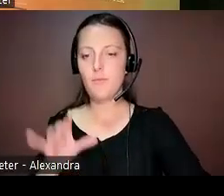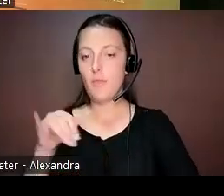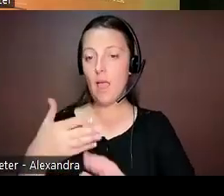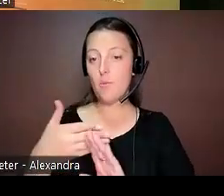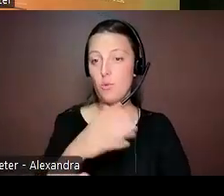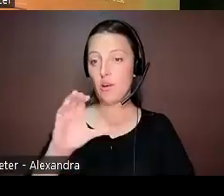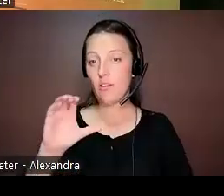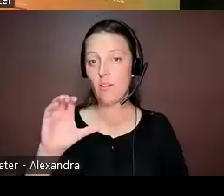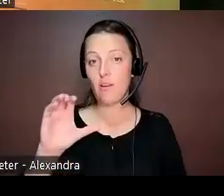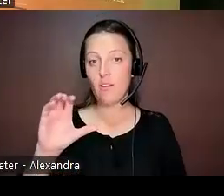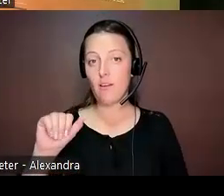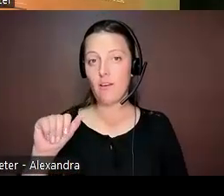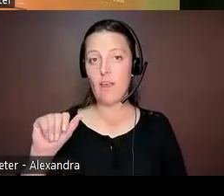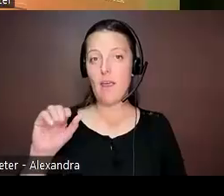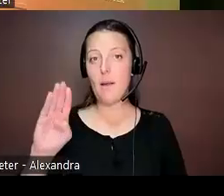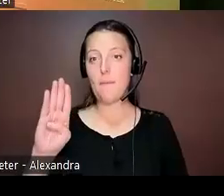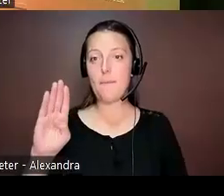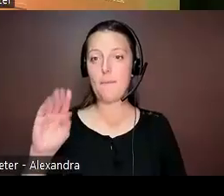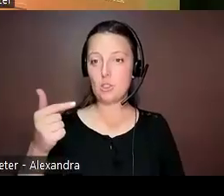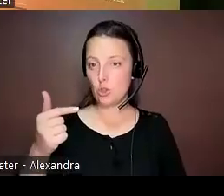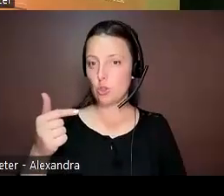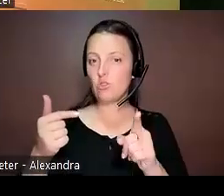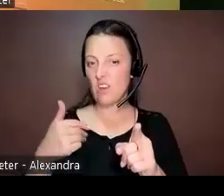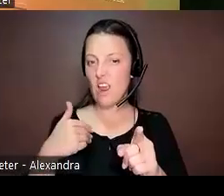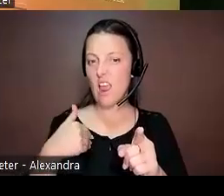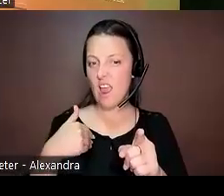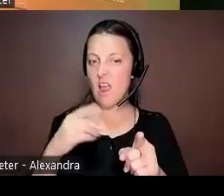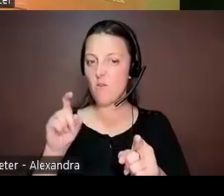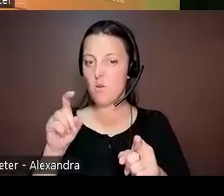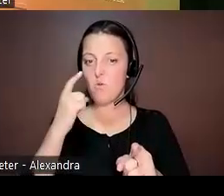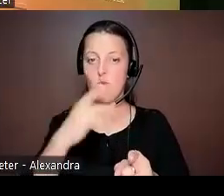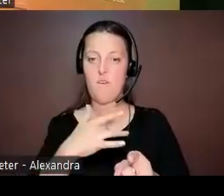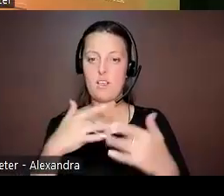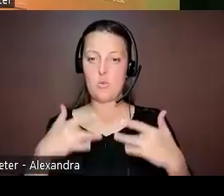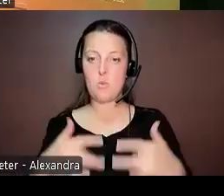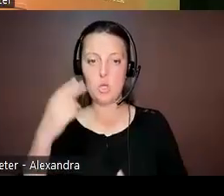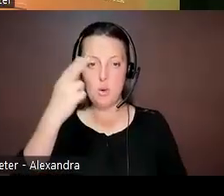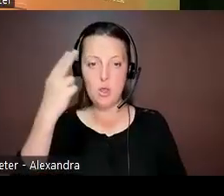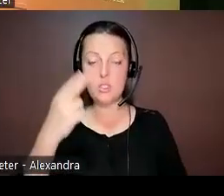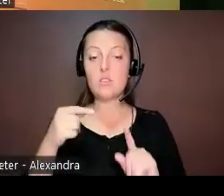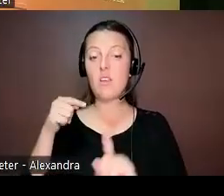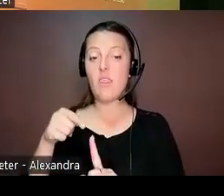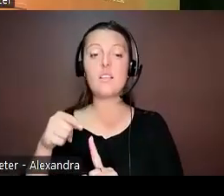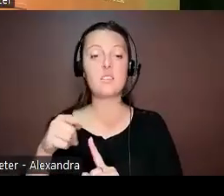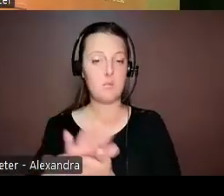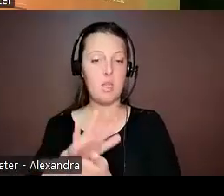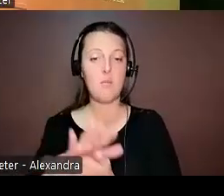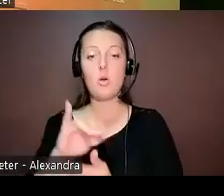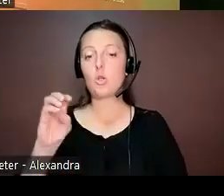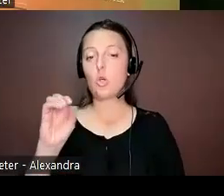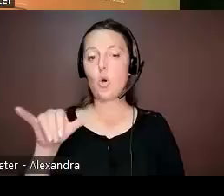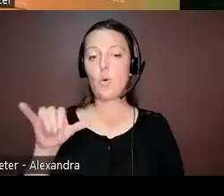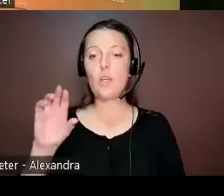that Joy Choi in our department wrote a couple of years ago. And there's this tantalizing